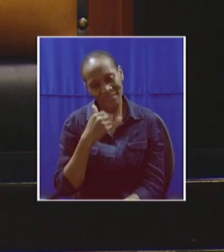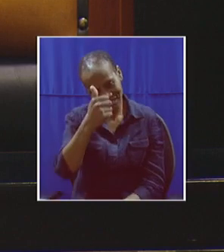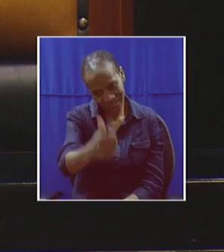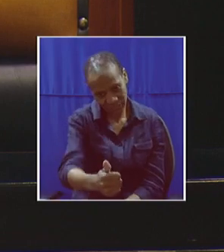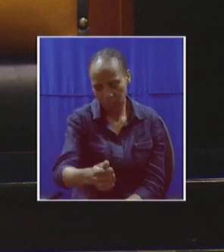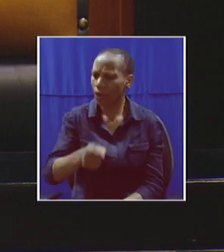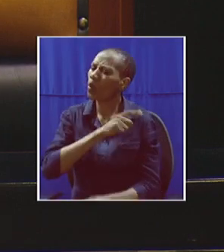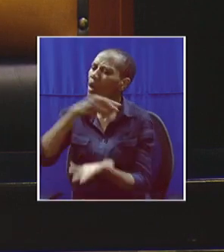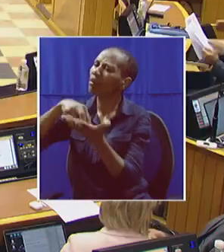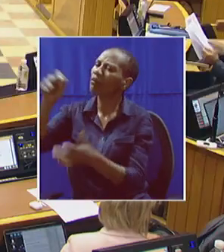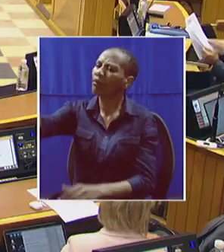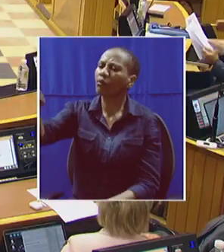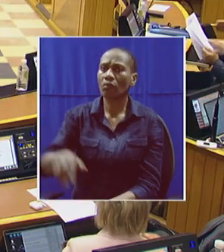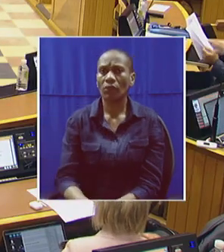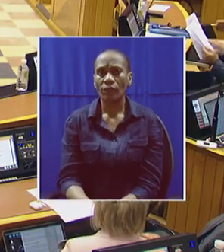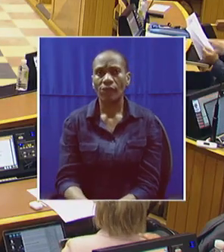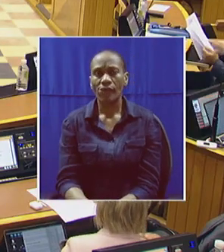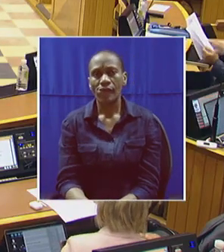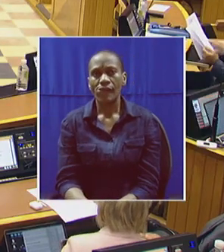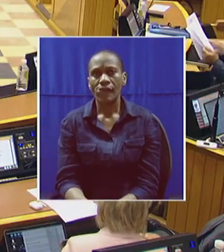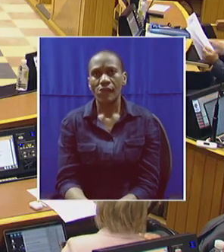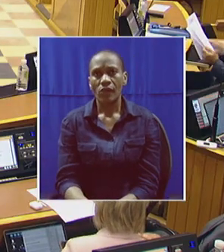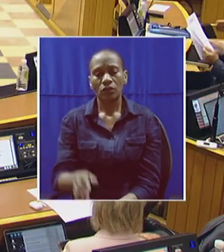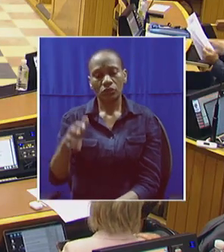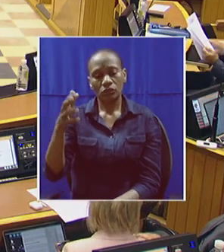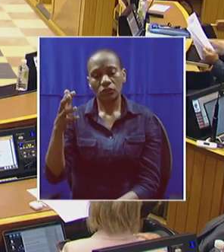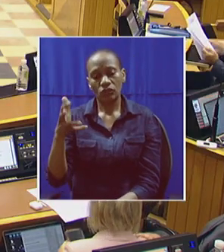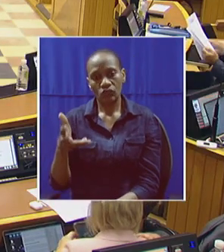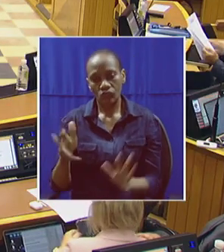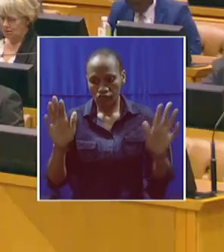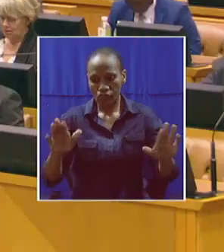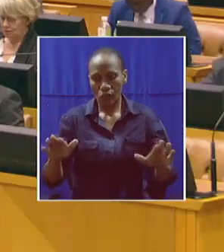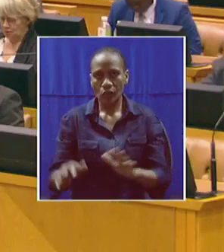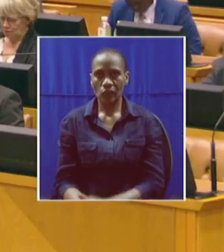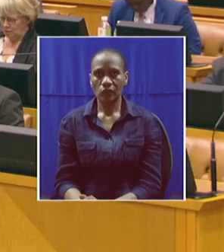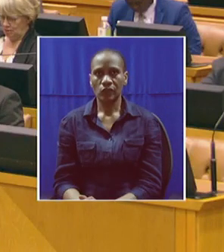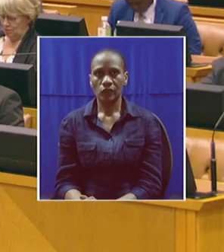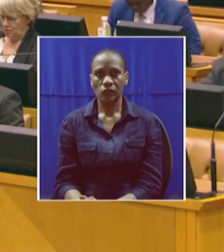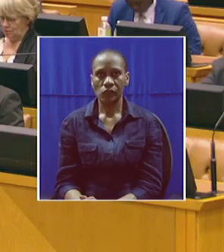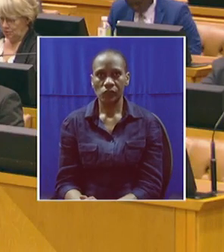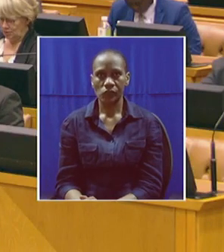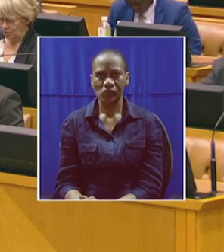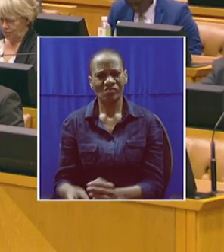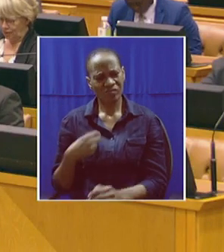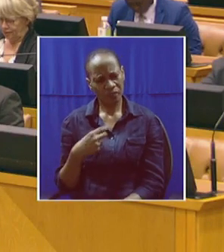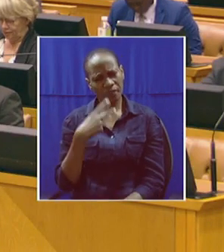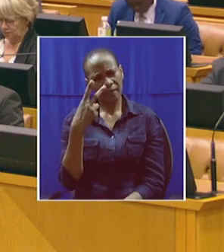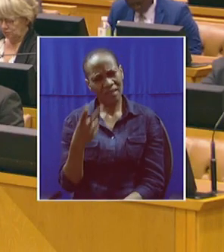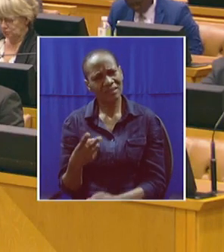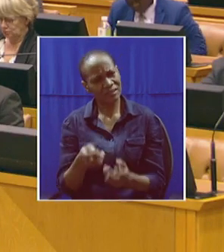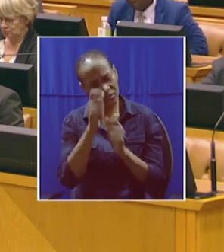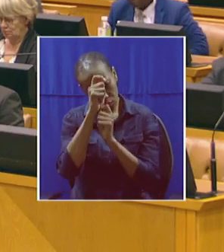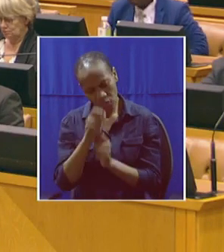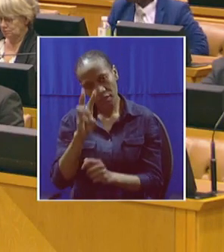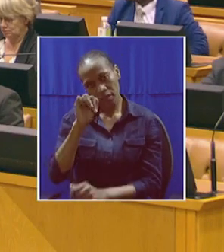Rising onor member so sir order it imputes uh improper motives on on The Honorable